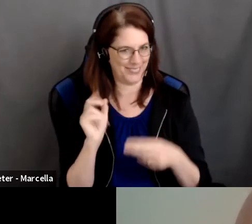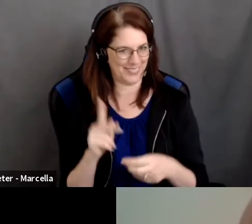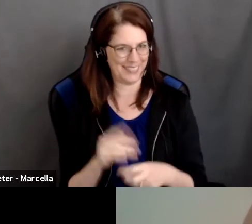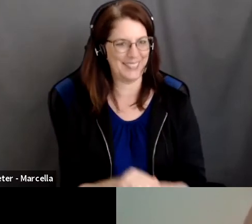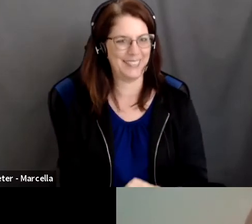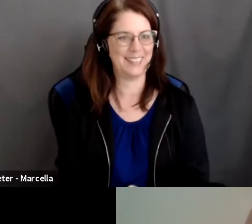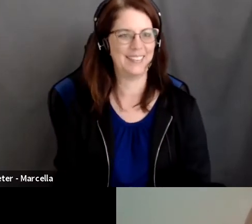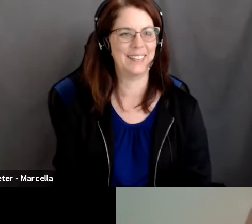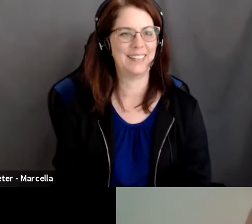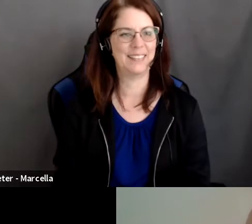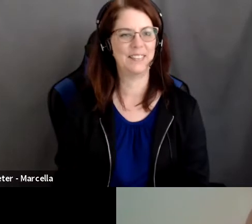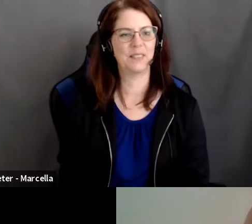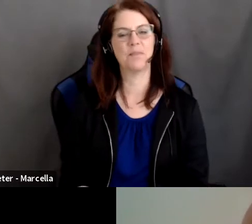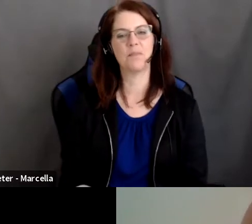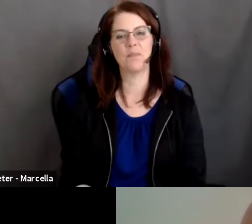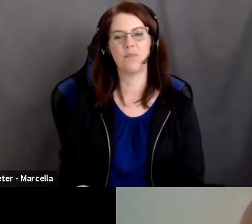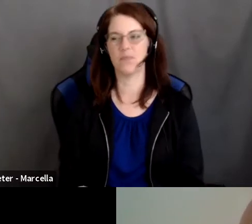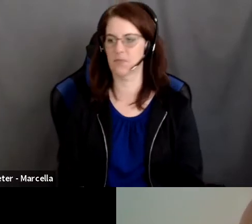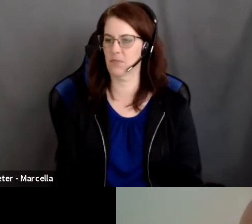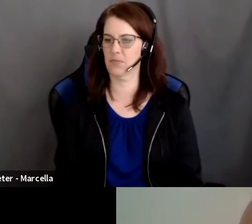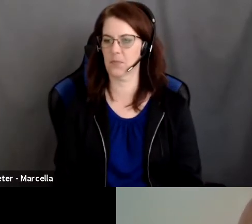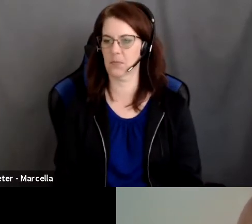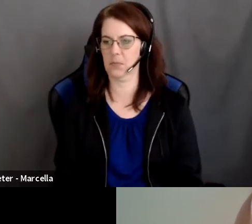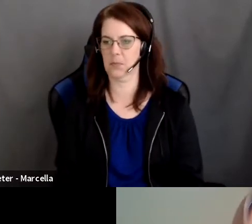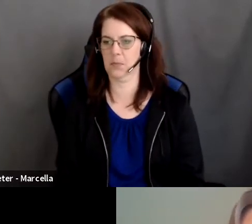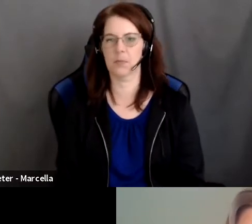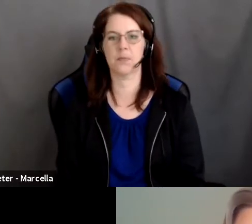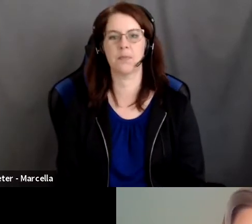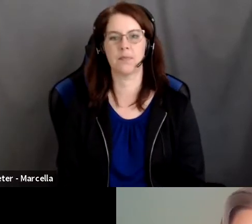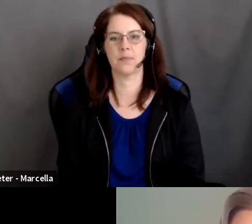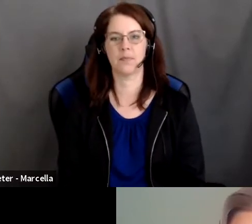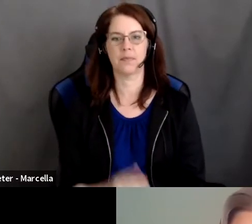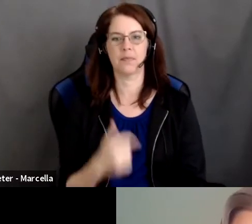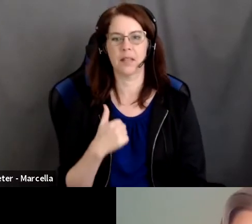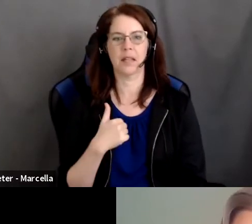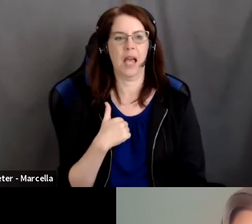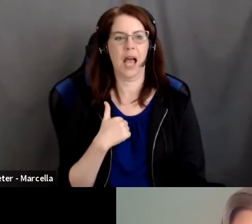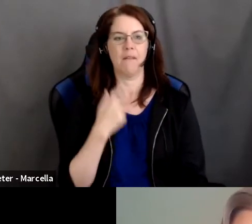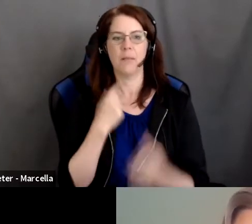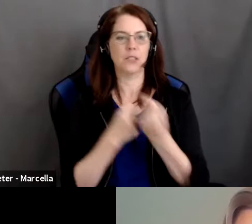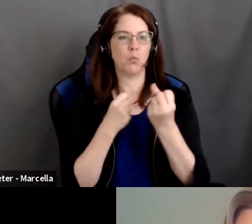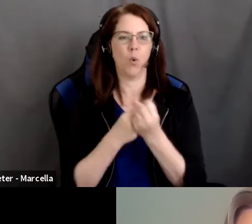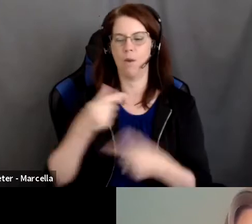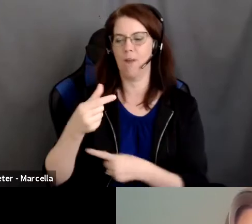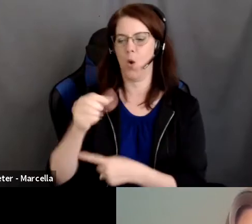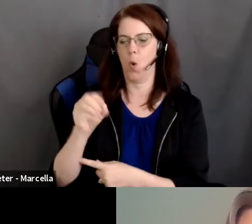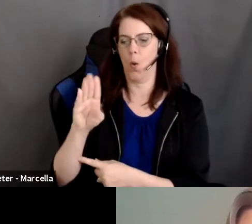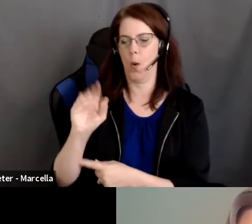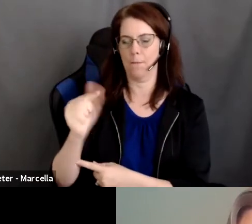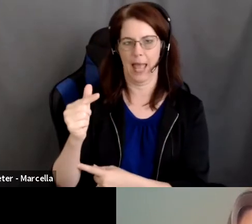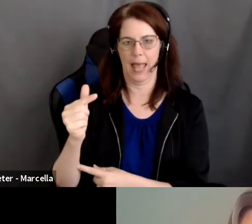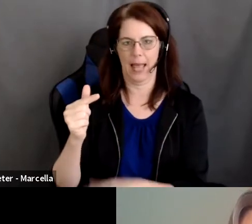I have been a go bag person for many years, and my go